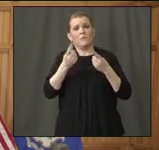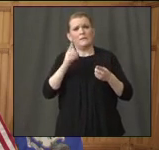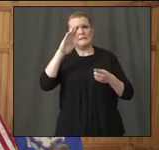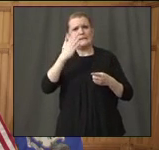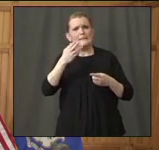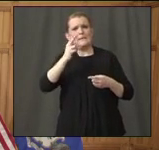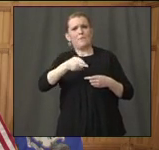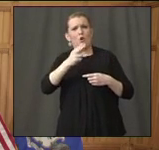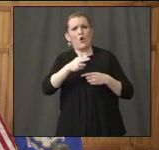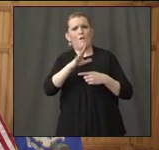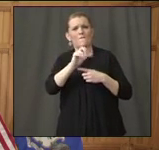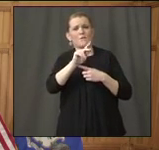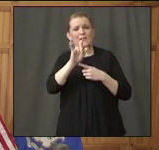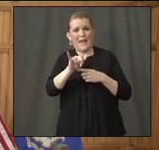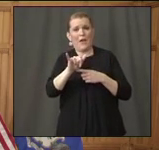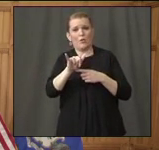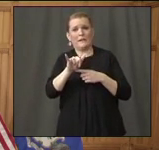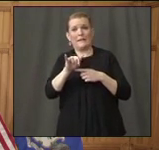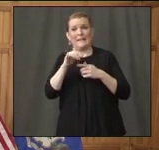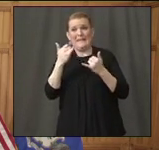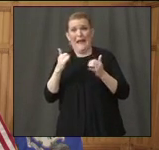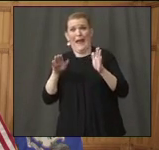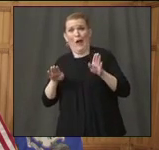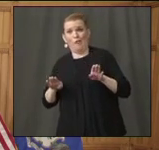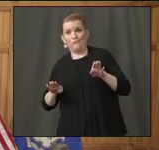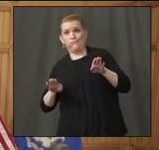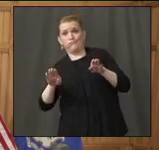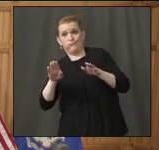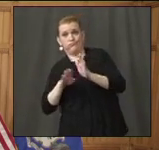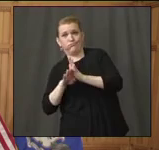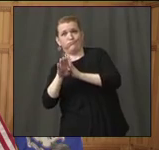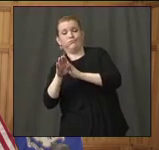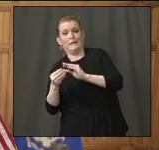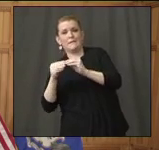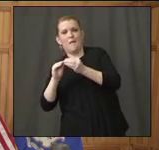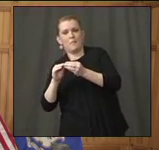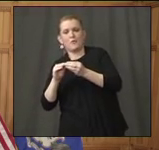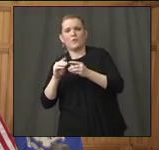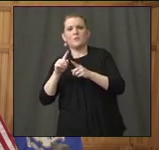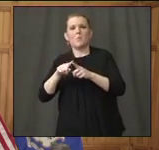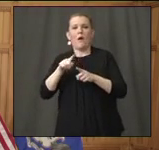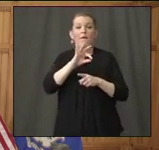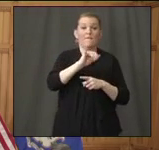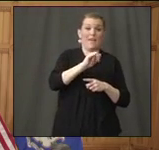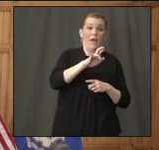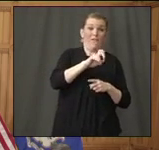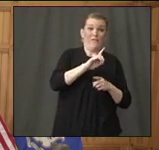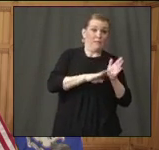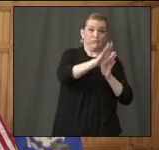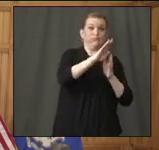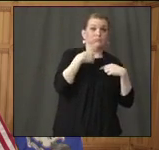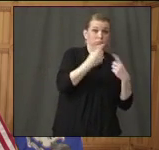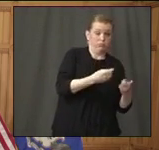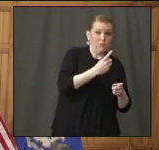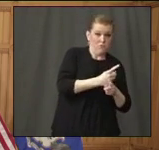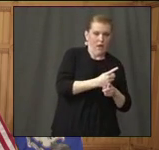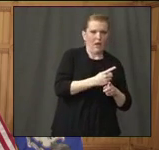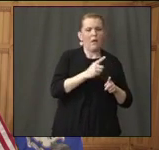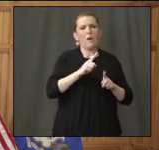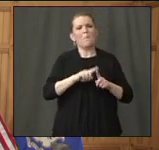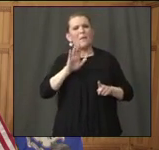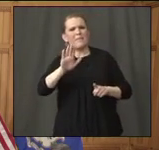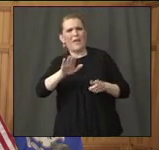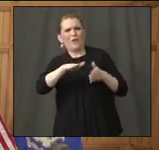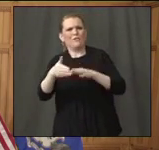death rate than Fairfield County. I think Hartford County has like around 4,100 confirmed cases and 440